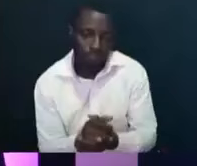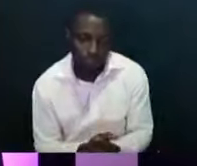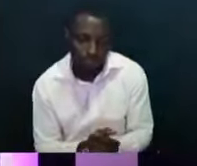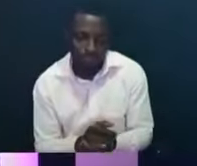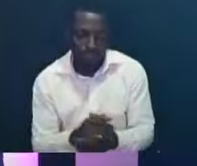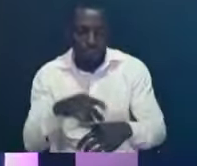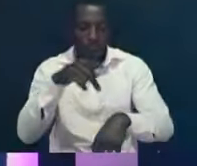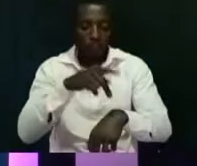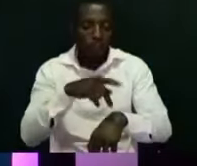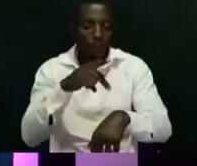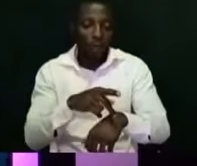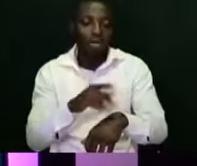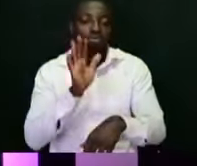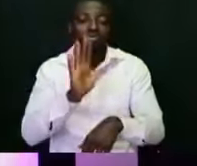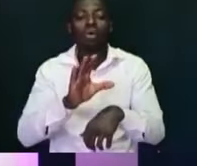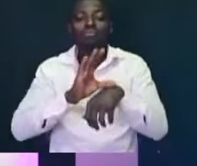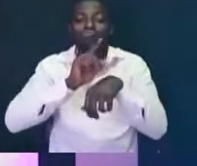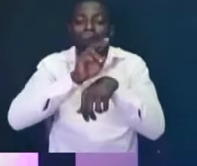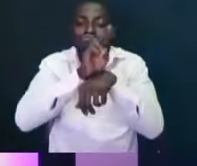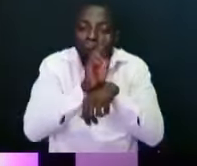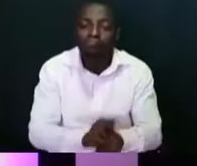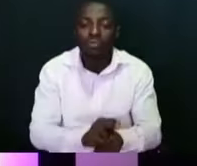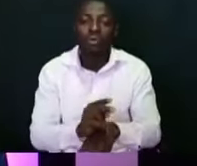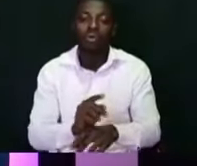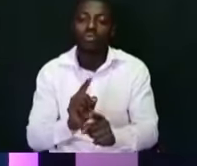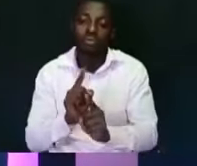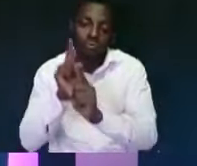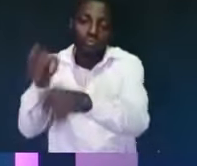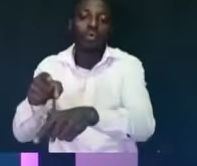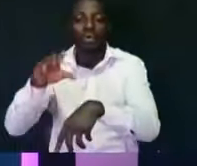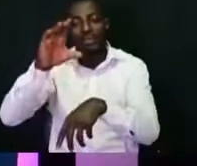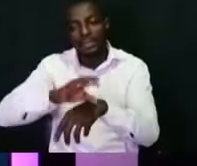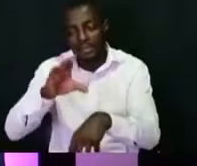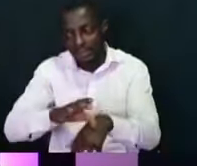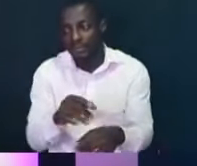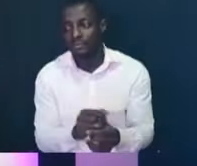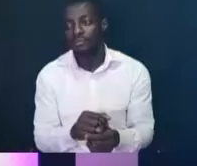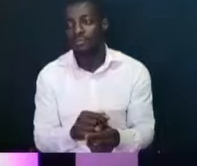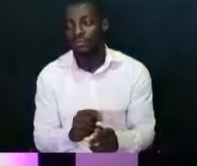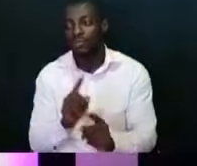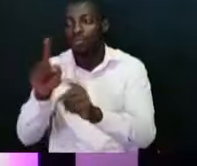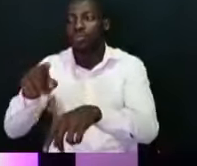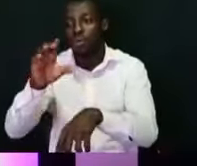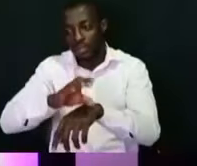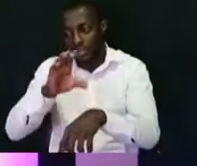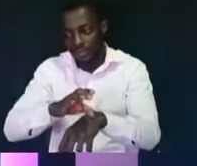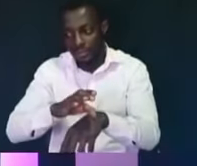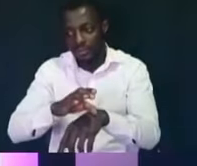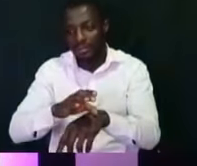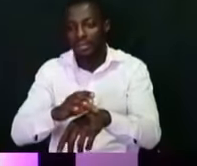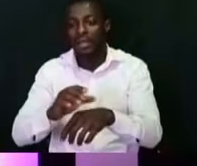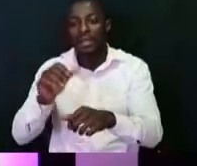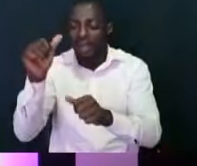his custom Paul went into the synagogue and on three saath